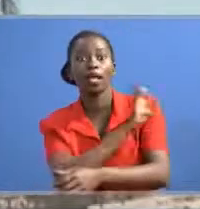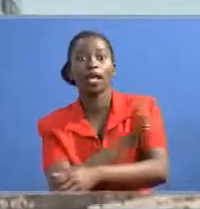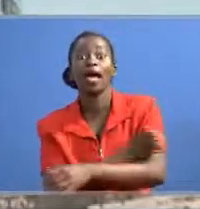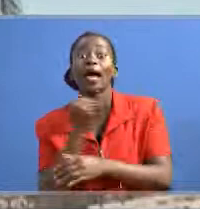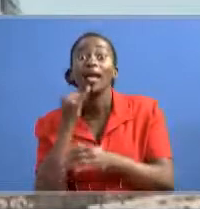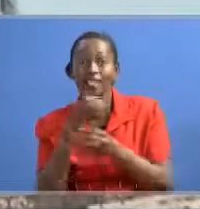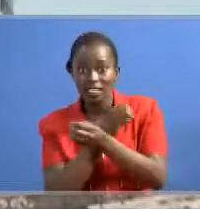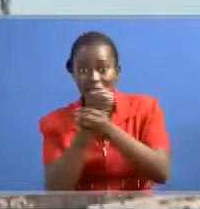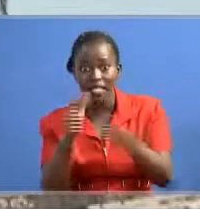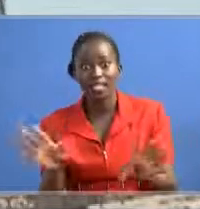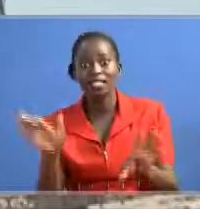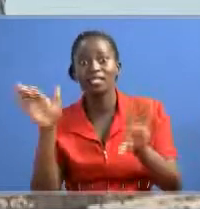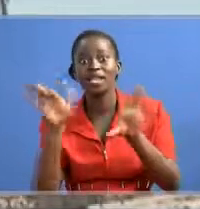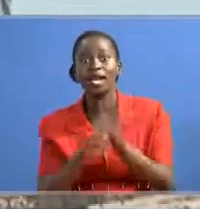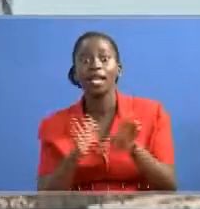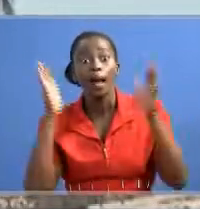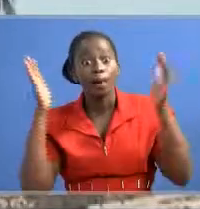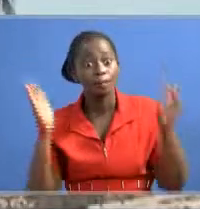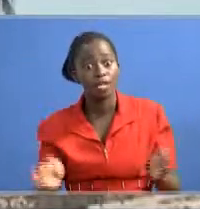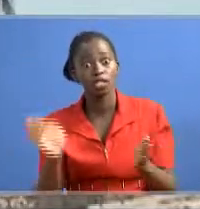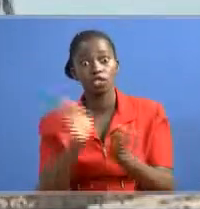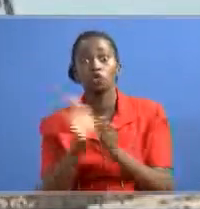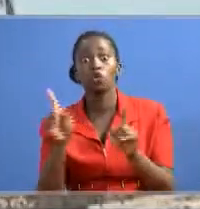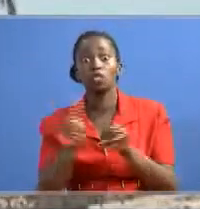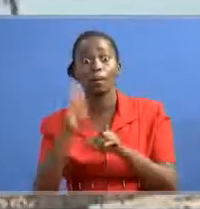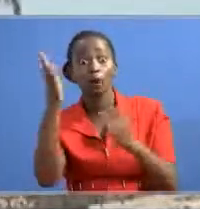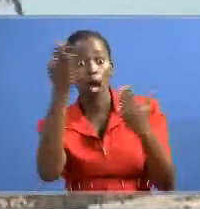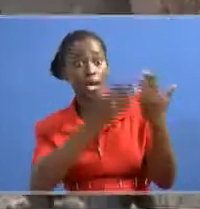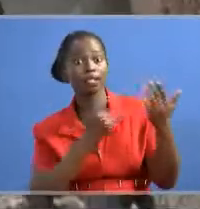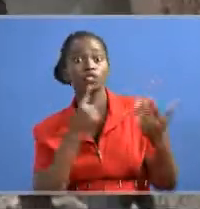released towards achieving the Big Four agenda